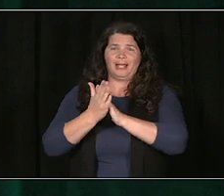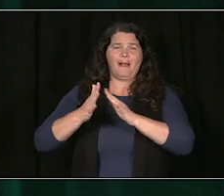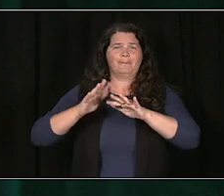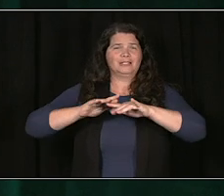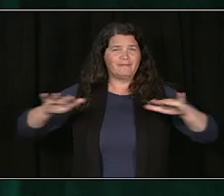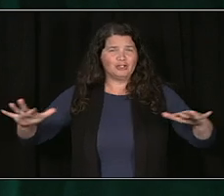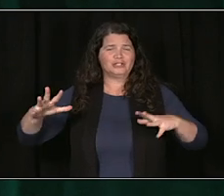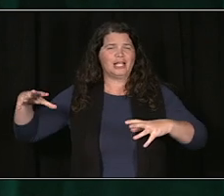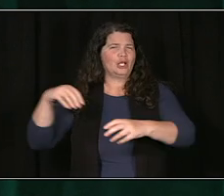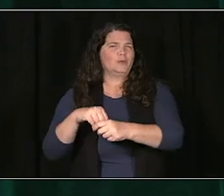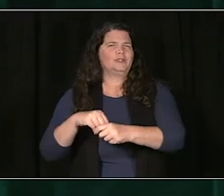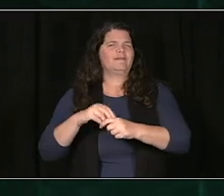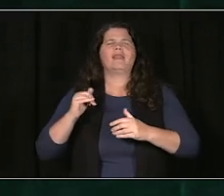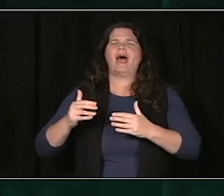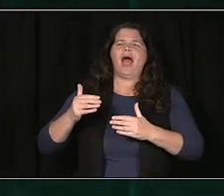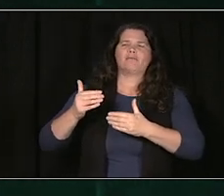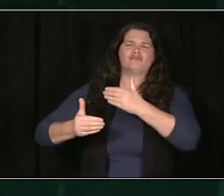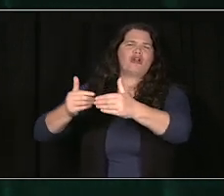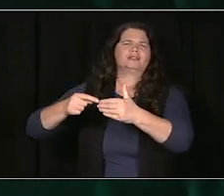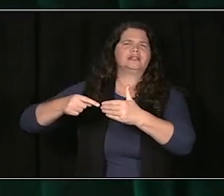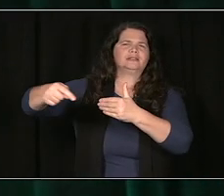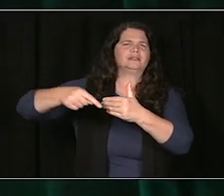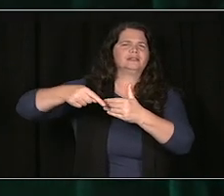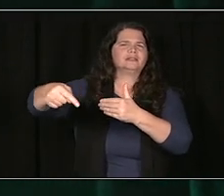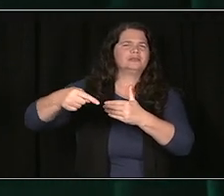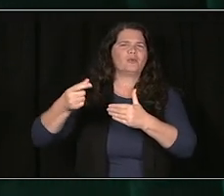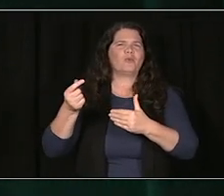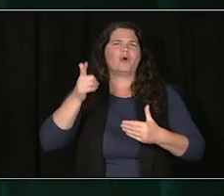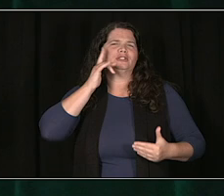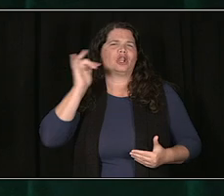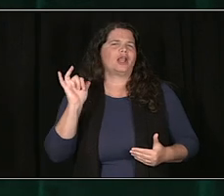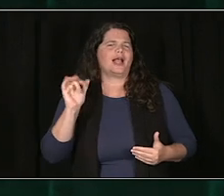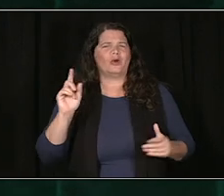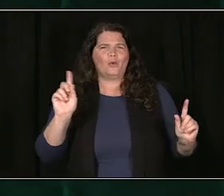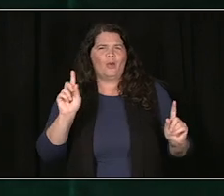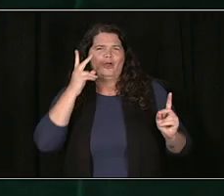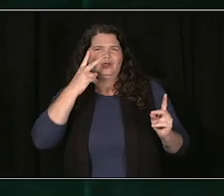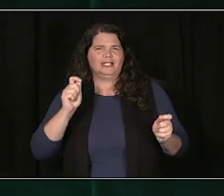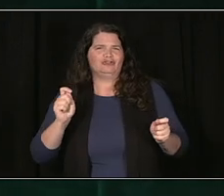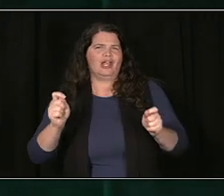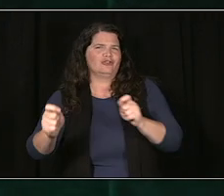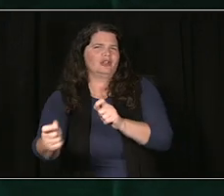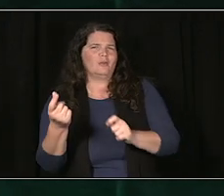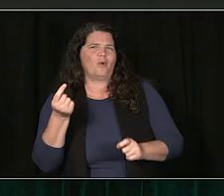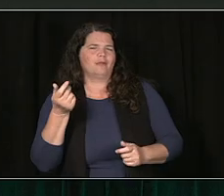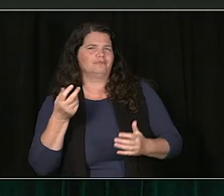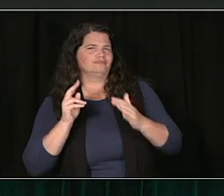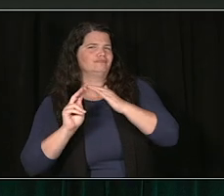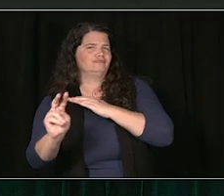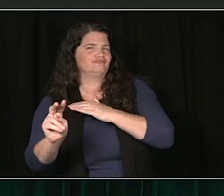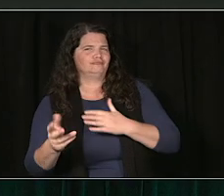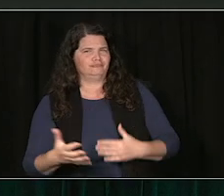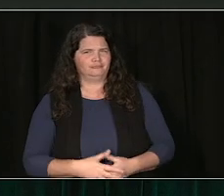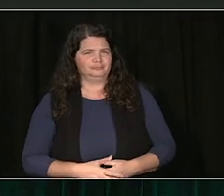your industries, or, you know, the entertainment industry as well? Just sort of curious to see what it looks like. You want to start,